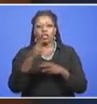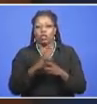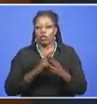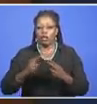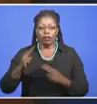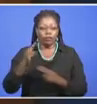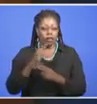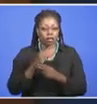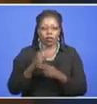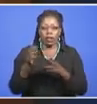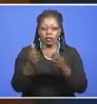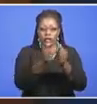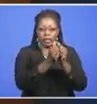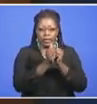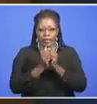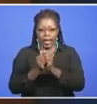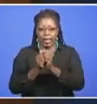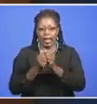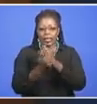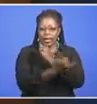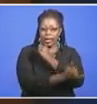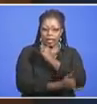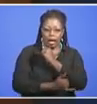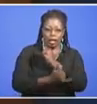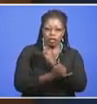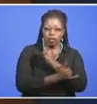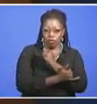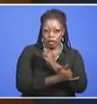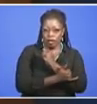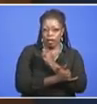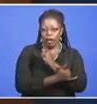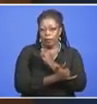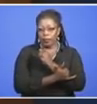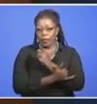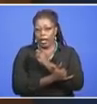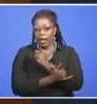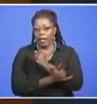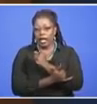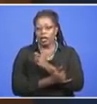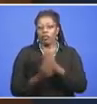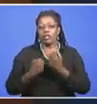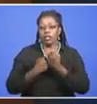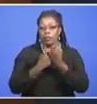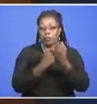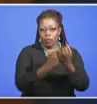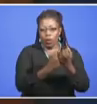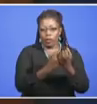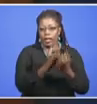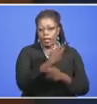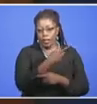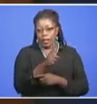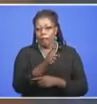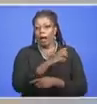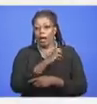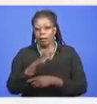as an organization, as a people, and support our girls, our ambassadors, we will do